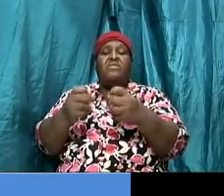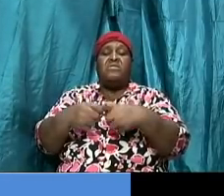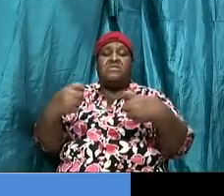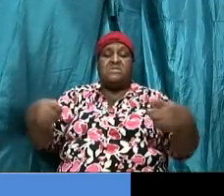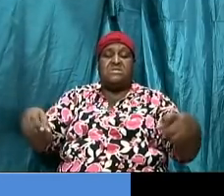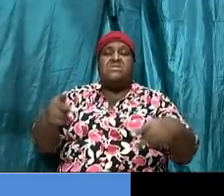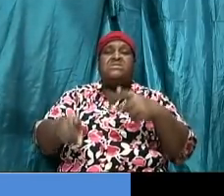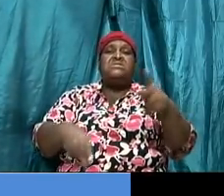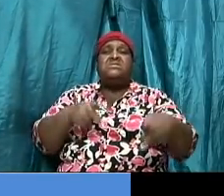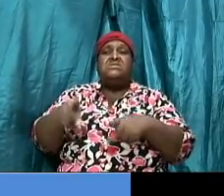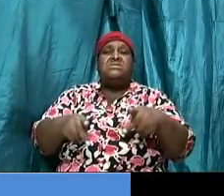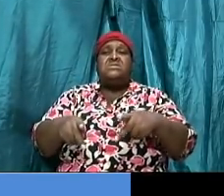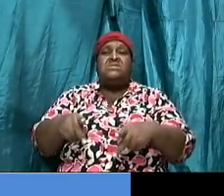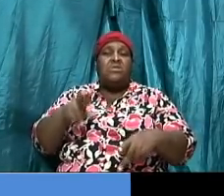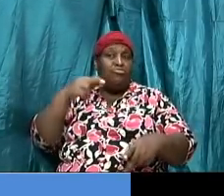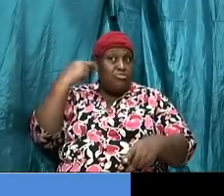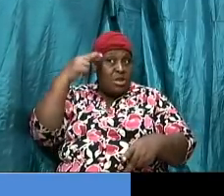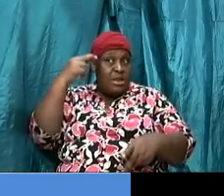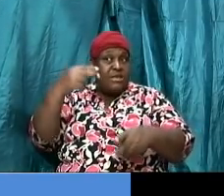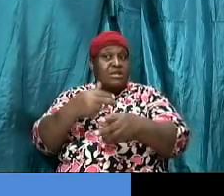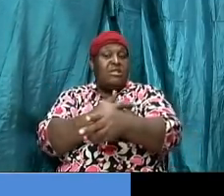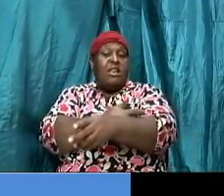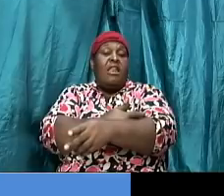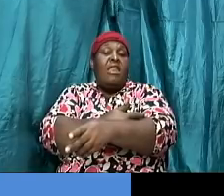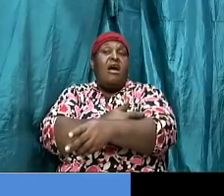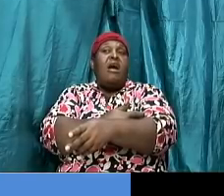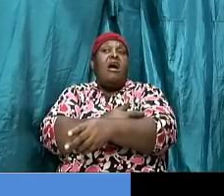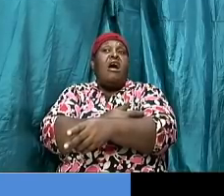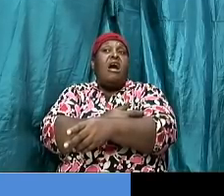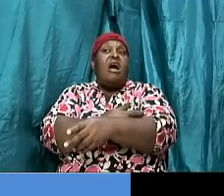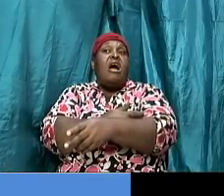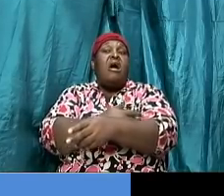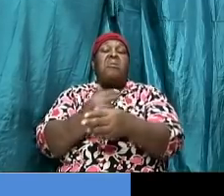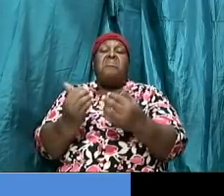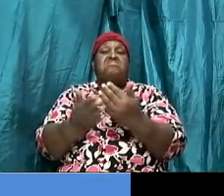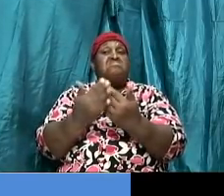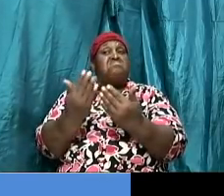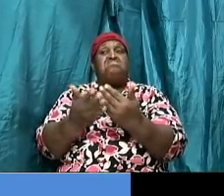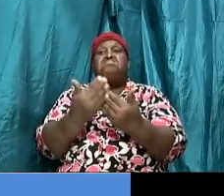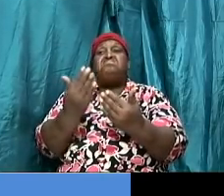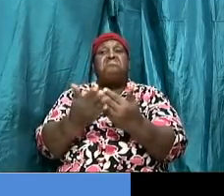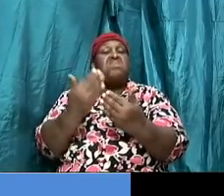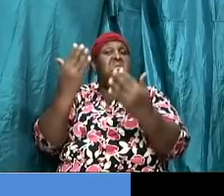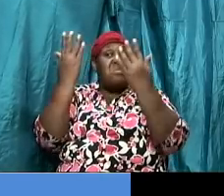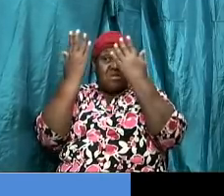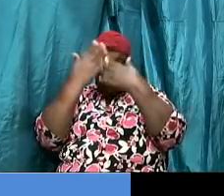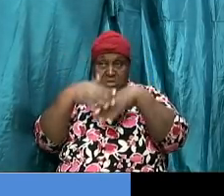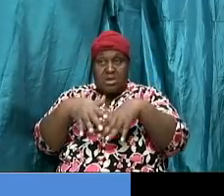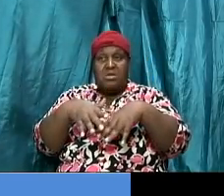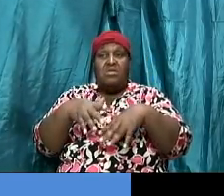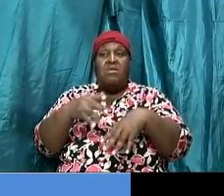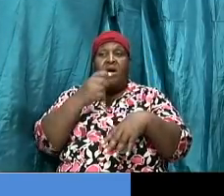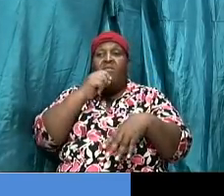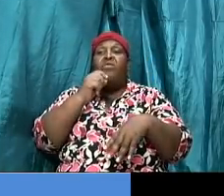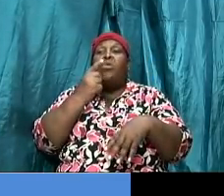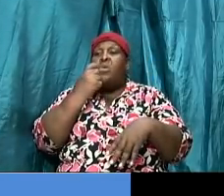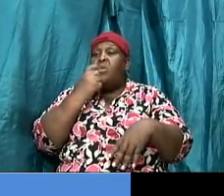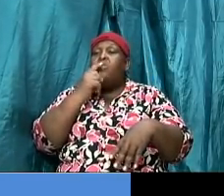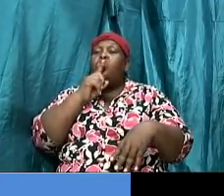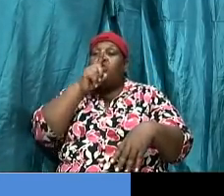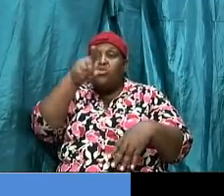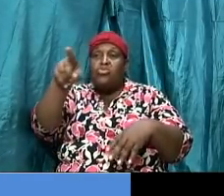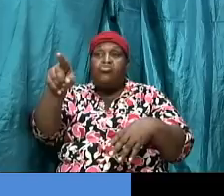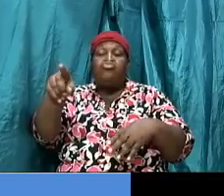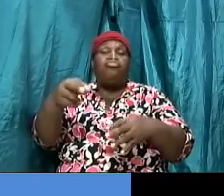realize that the lamb that existed at that time was simply a shadow of who the true lamb is. When John